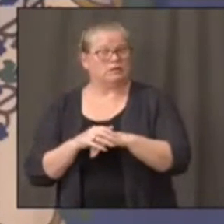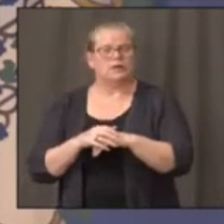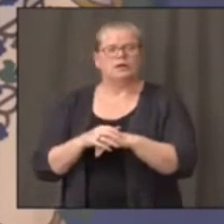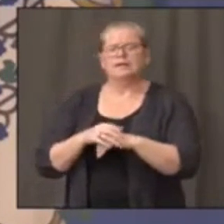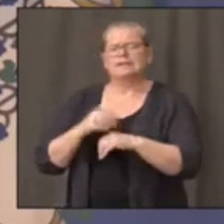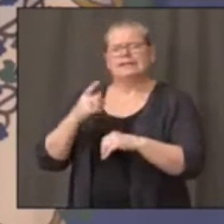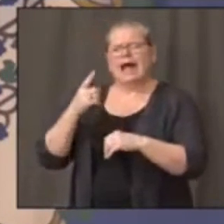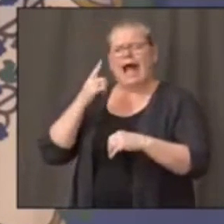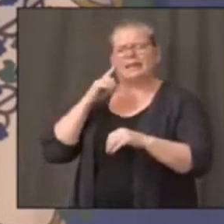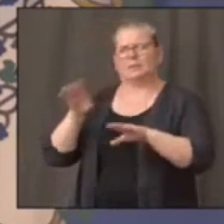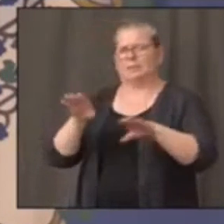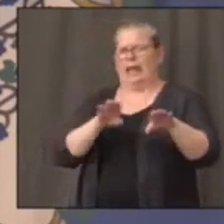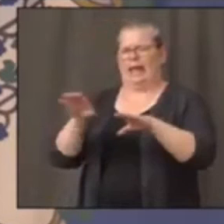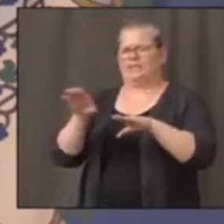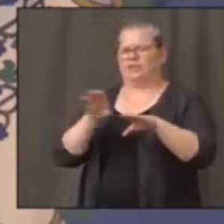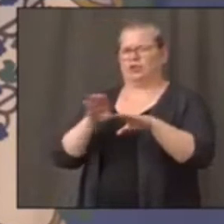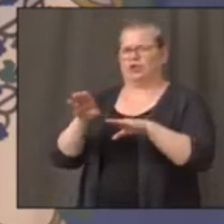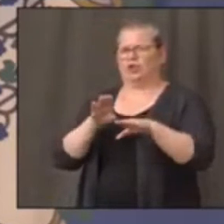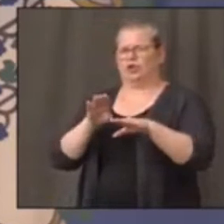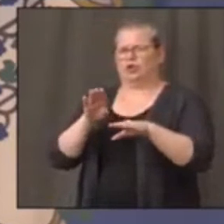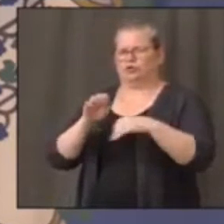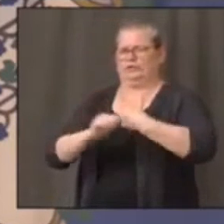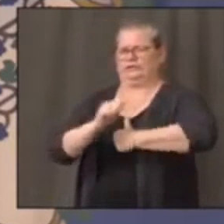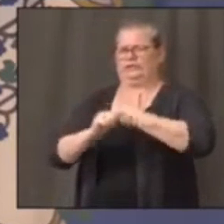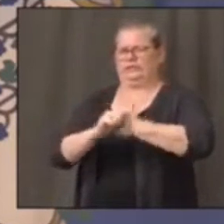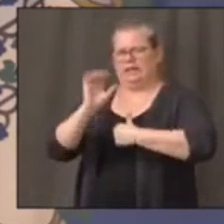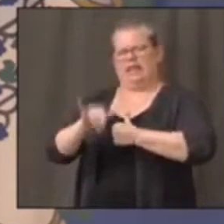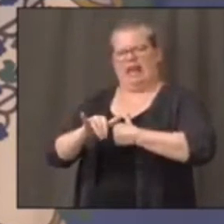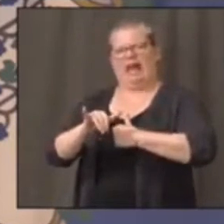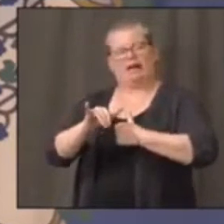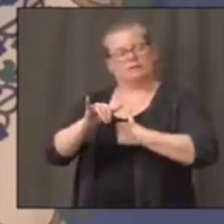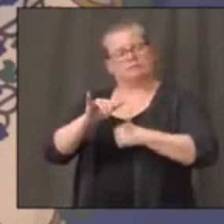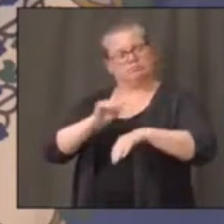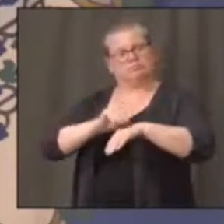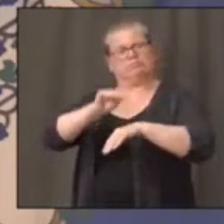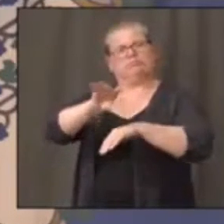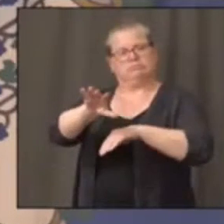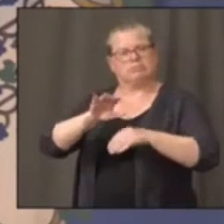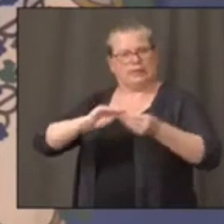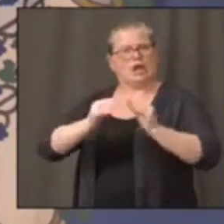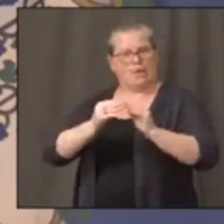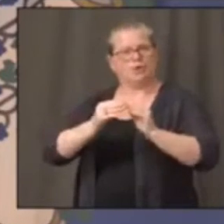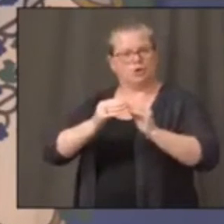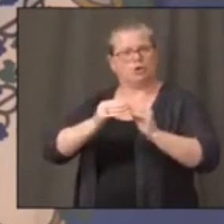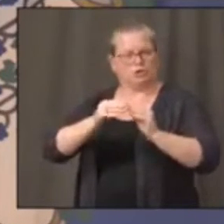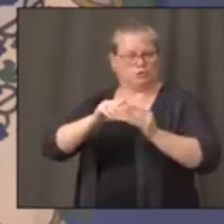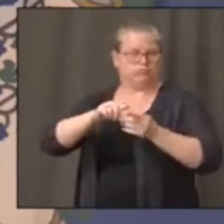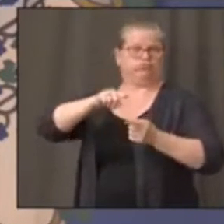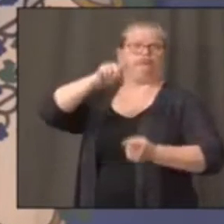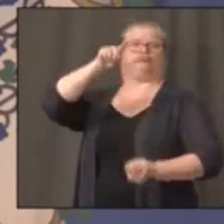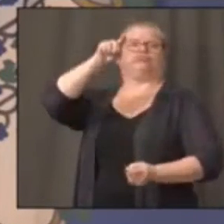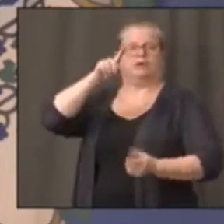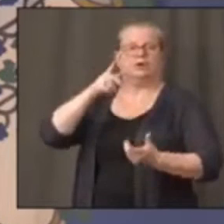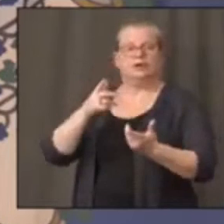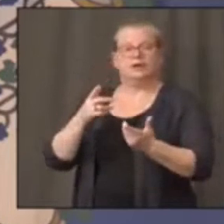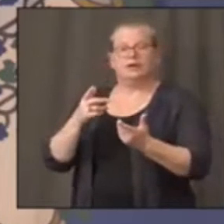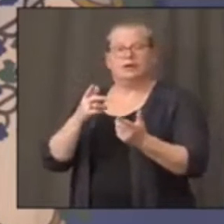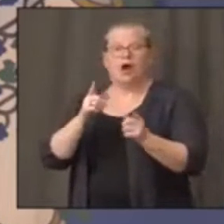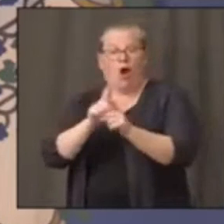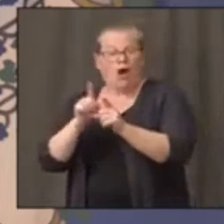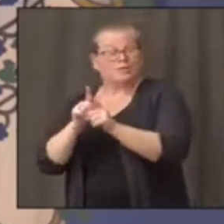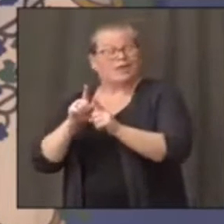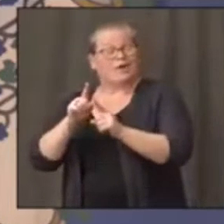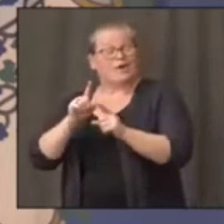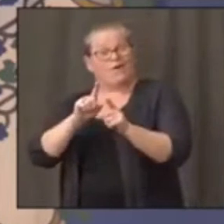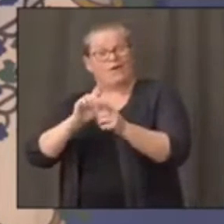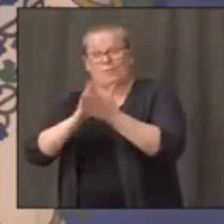the older you are, the more cautious you are, I guess. That's one of the things that comes with age. So when it comes to teachers, I'm less concerned